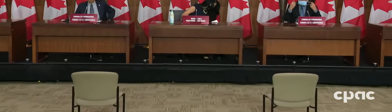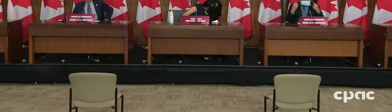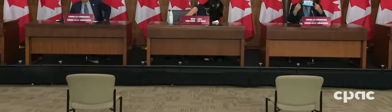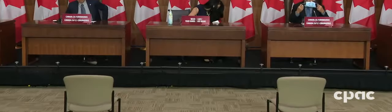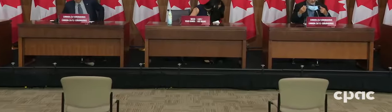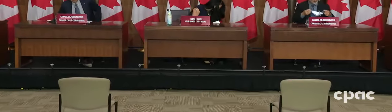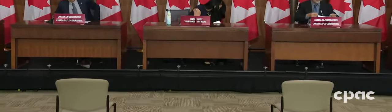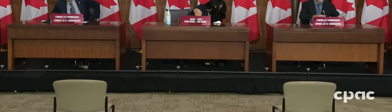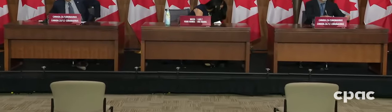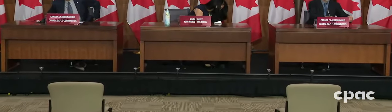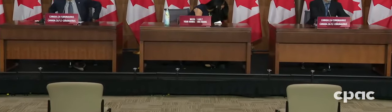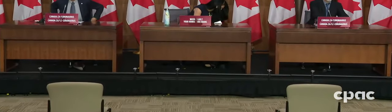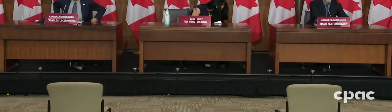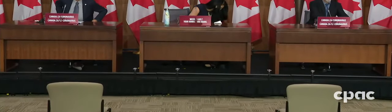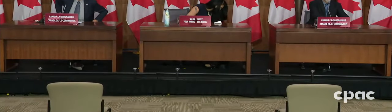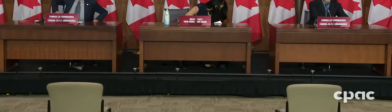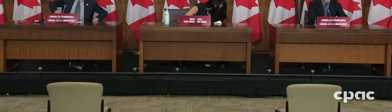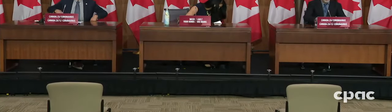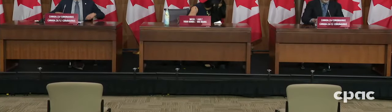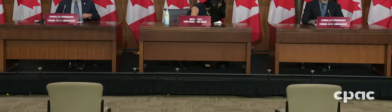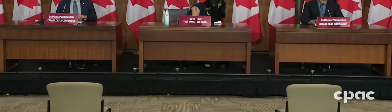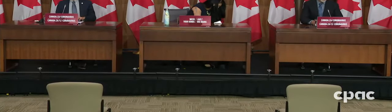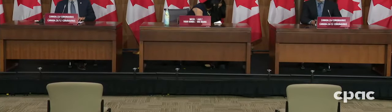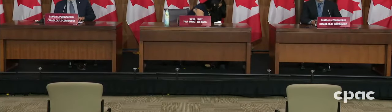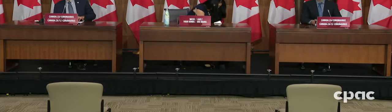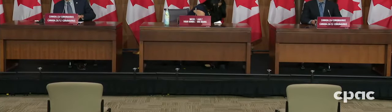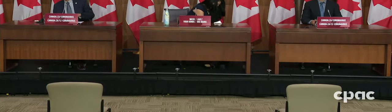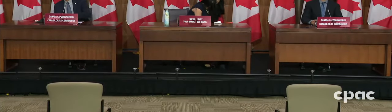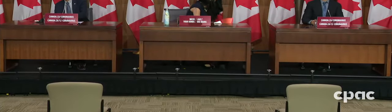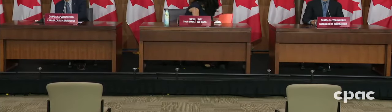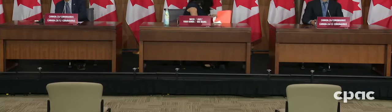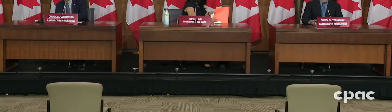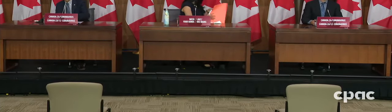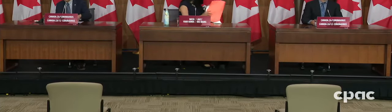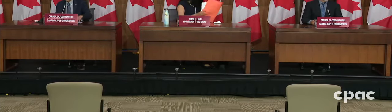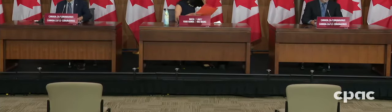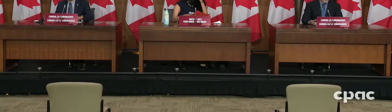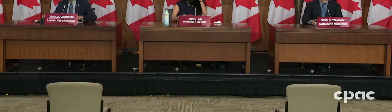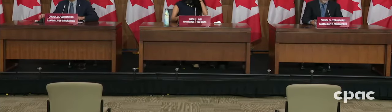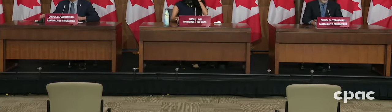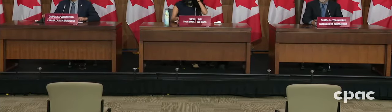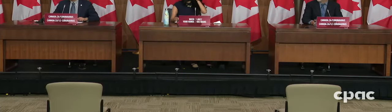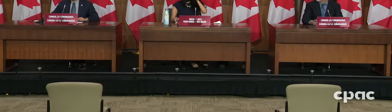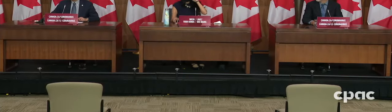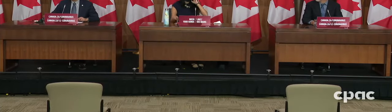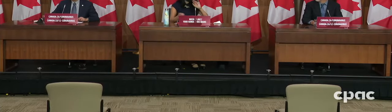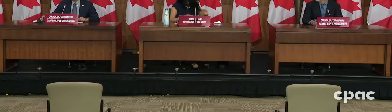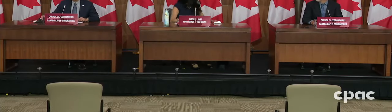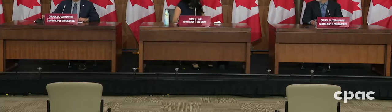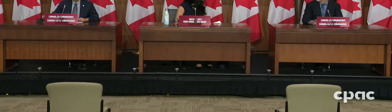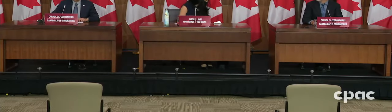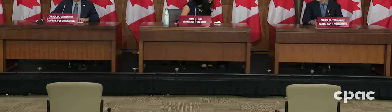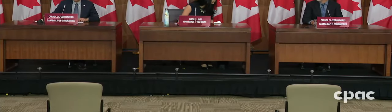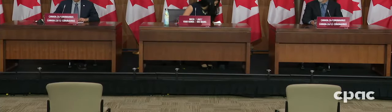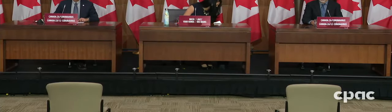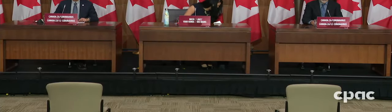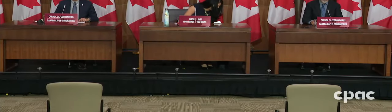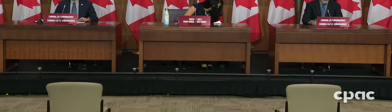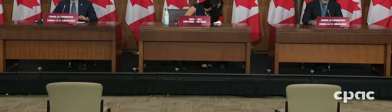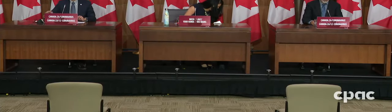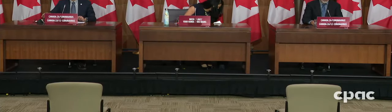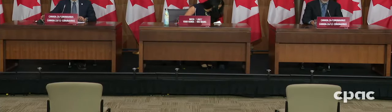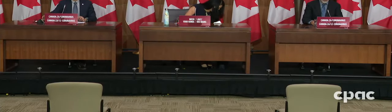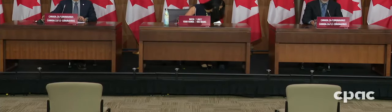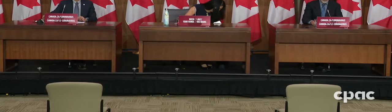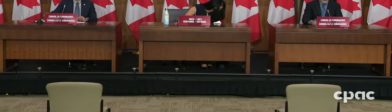spokespeople from a number of federal departments and agencies. We'll start today with opening remarks from Dr. Howard